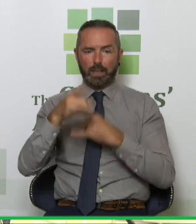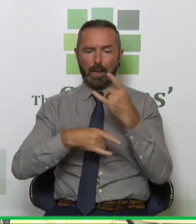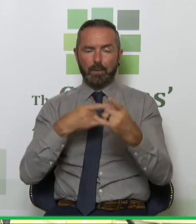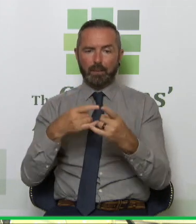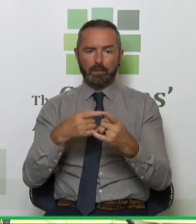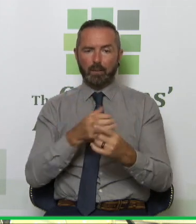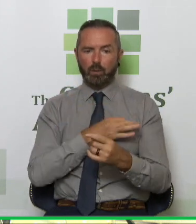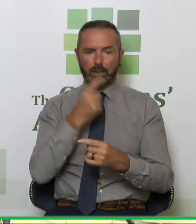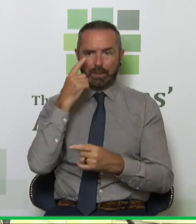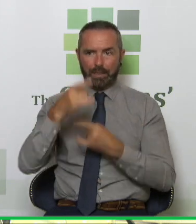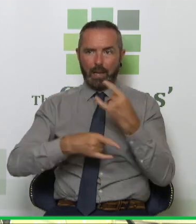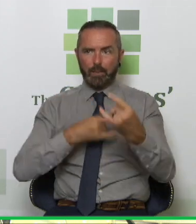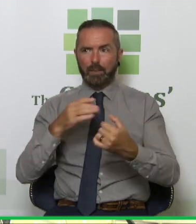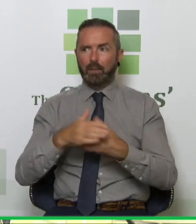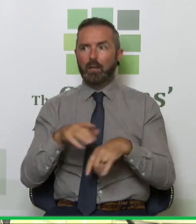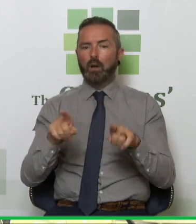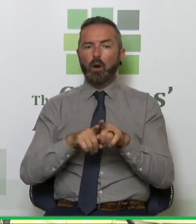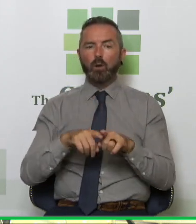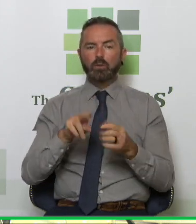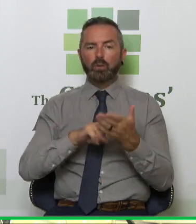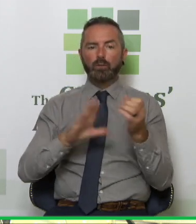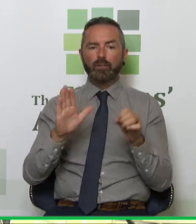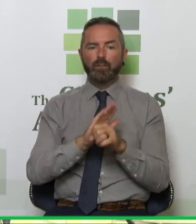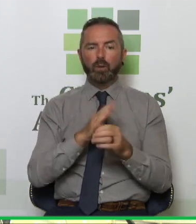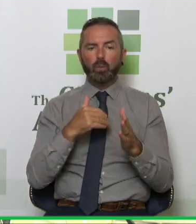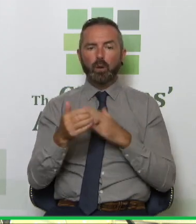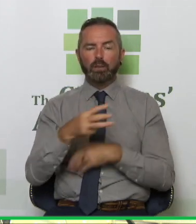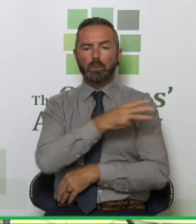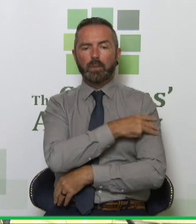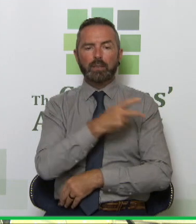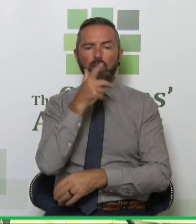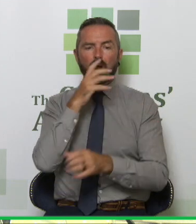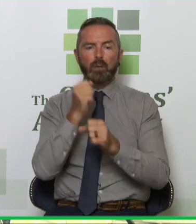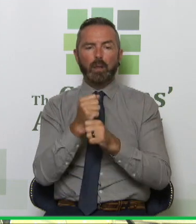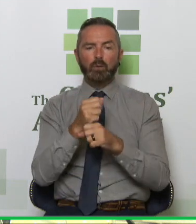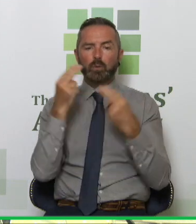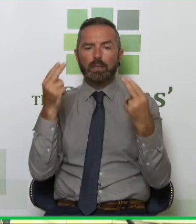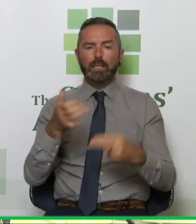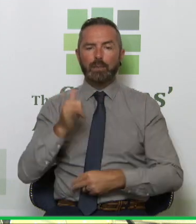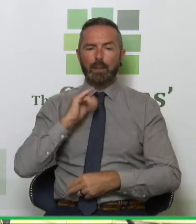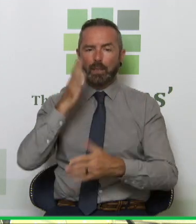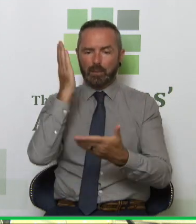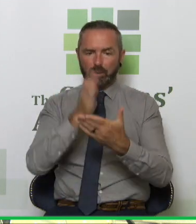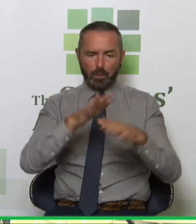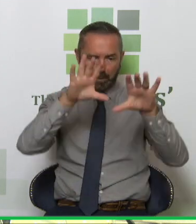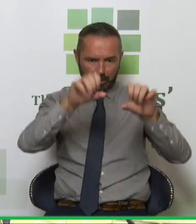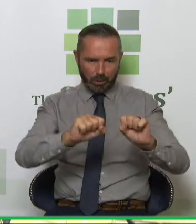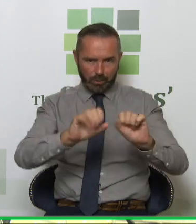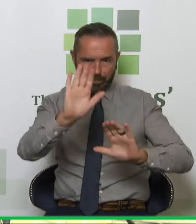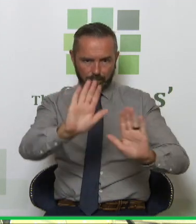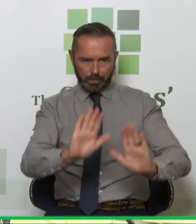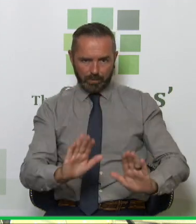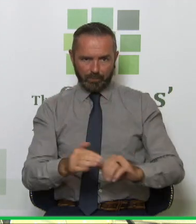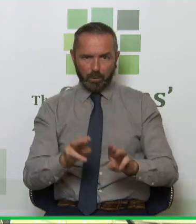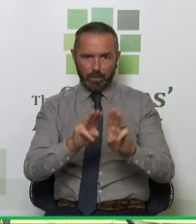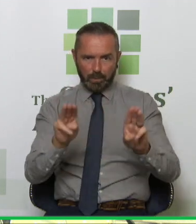really great to see that's happening. I also think it was really useful that the guards talked about that they need to be able to stop and search people for drugs so they can harass